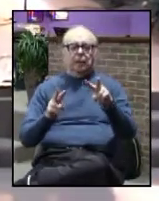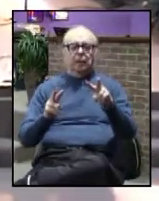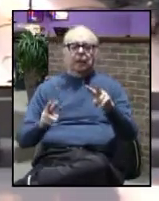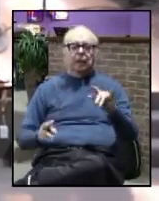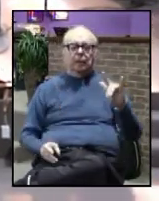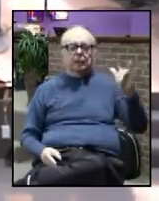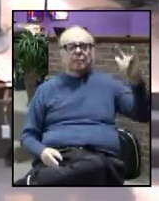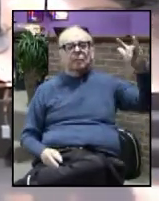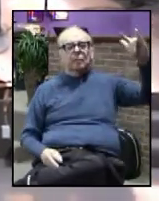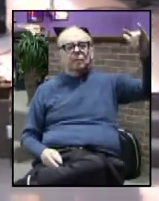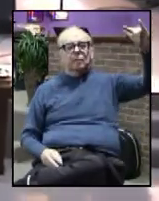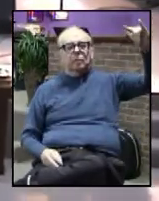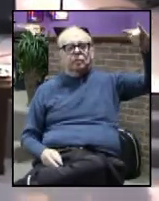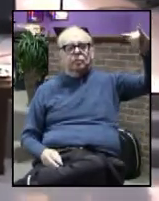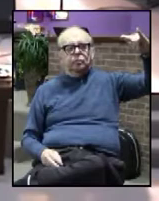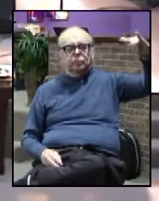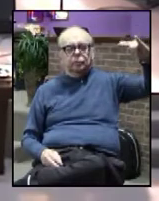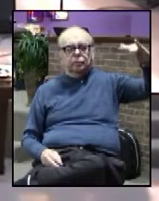level things out.